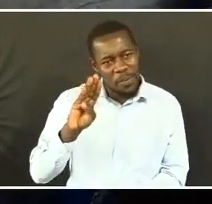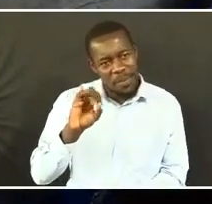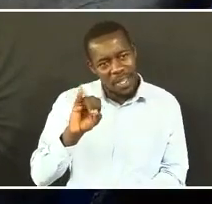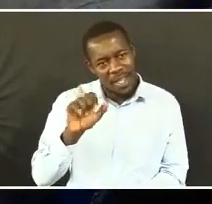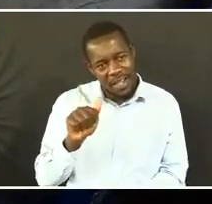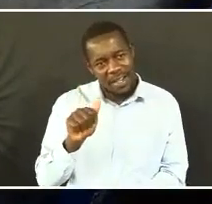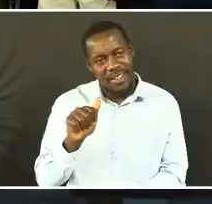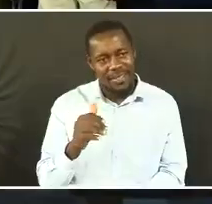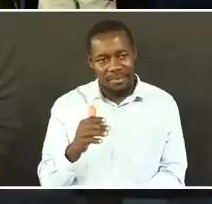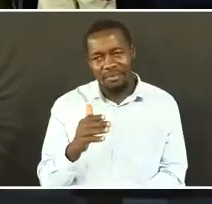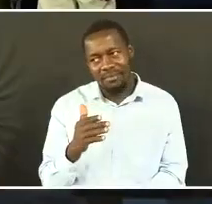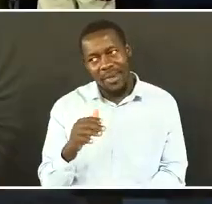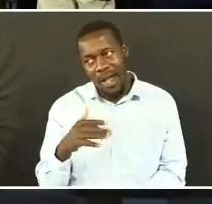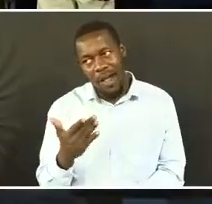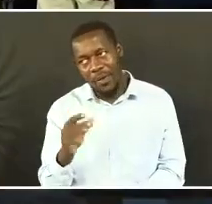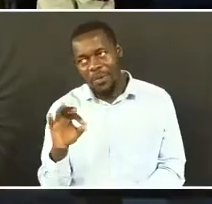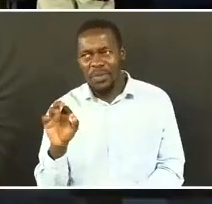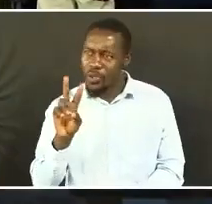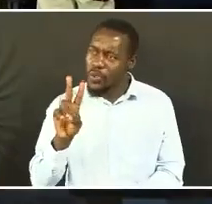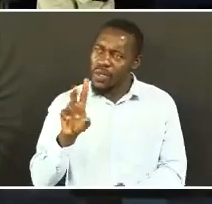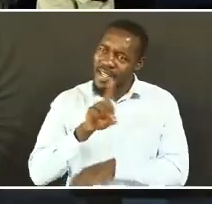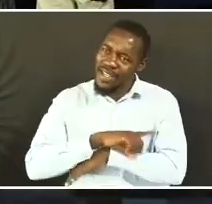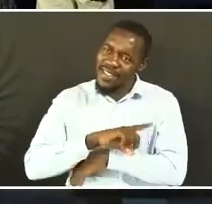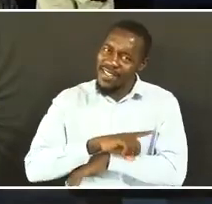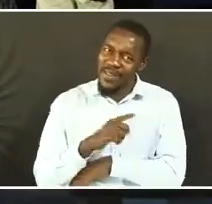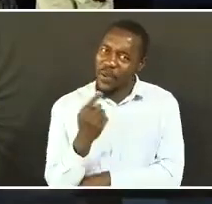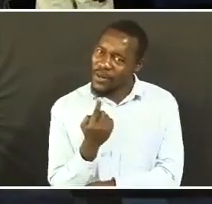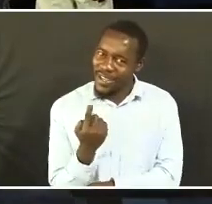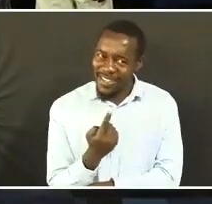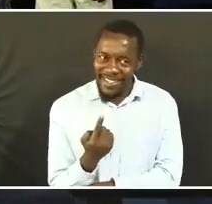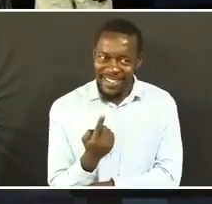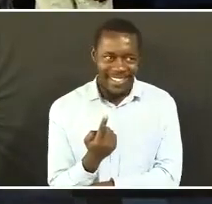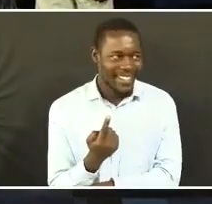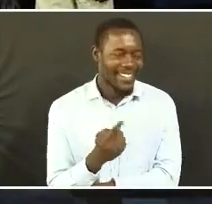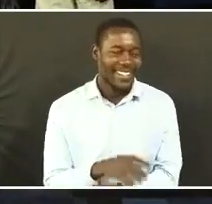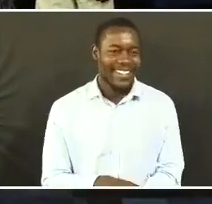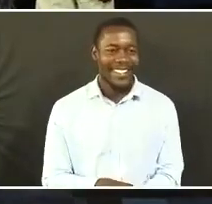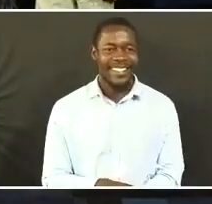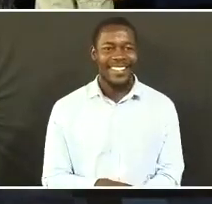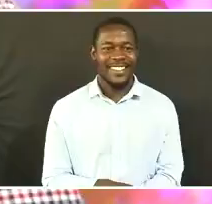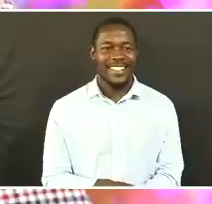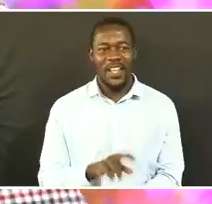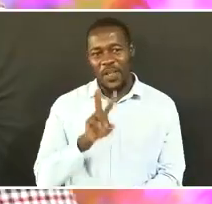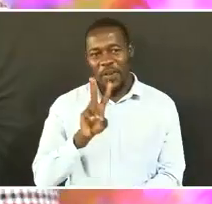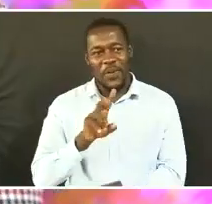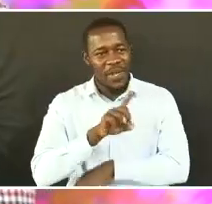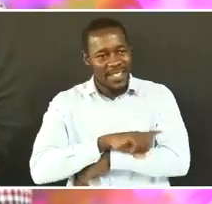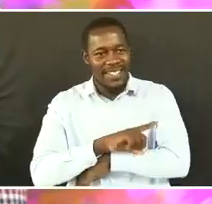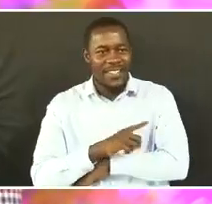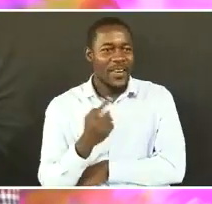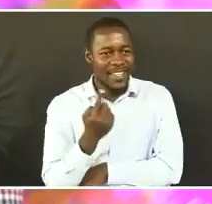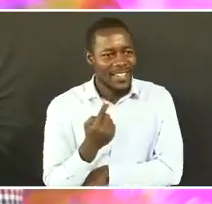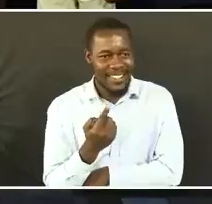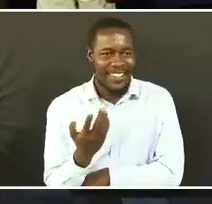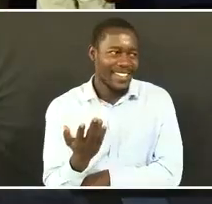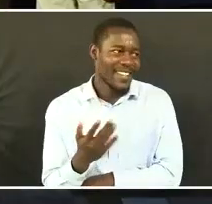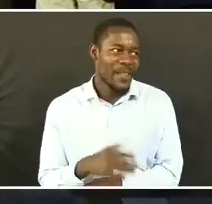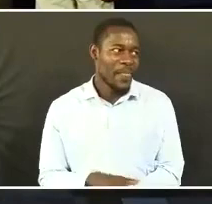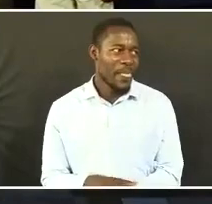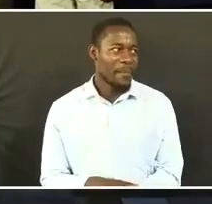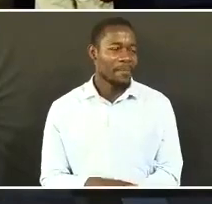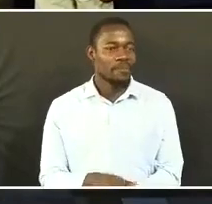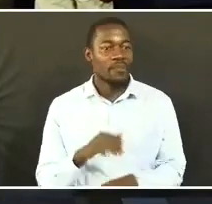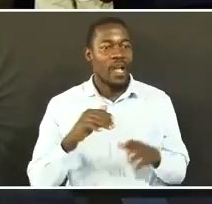Oh, yes, Gami? 2 days. Oh, he stayed in 2 days. Okay, 2 days. Any other person? For how long do you